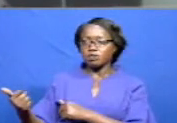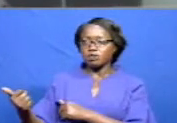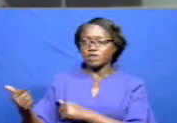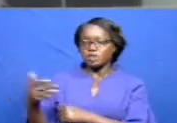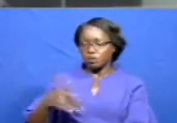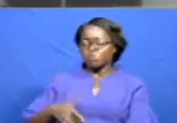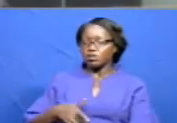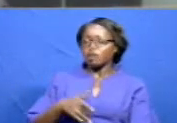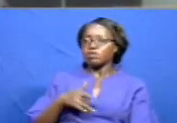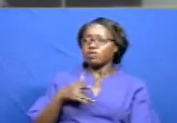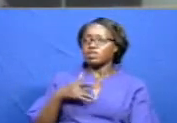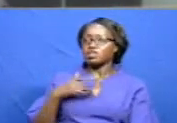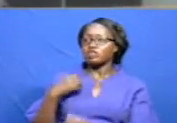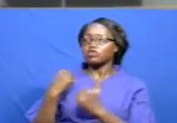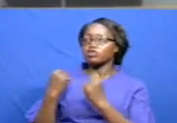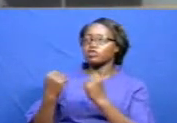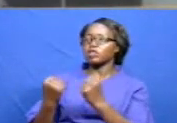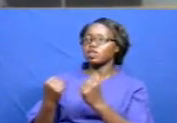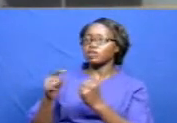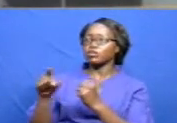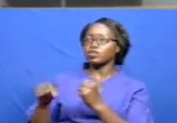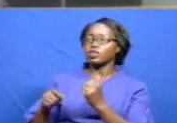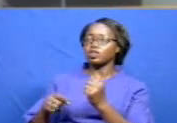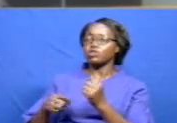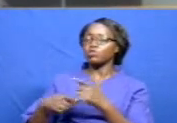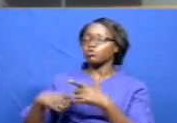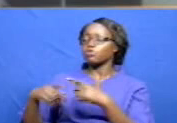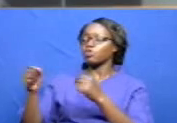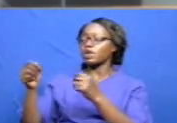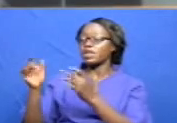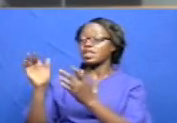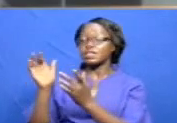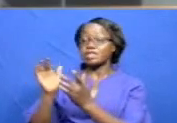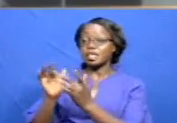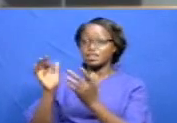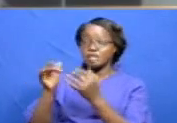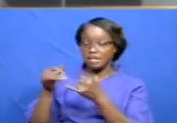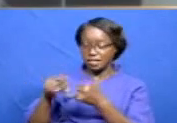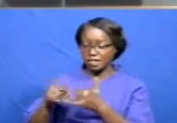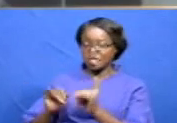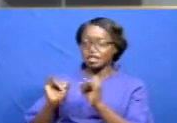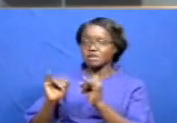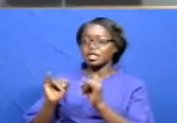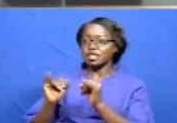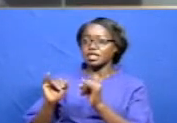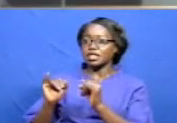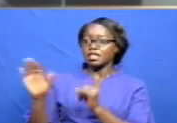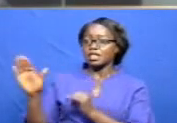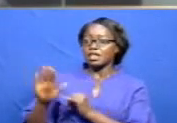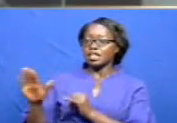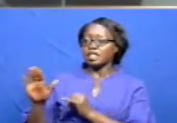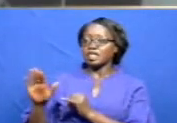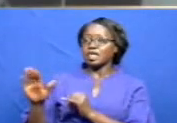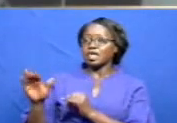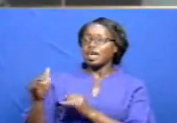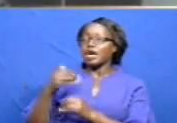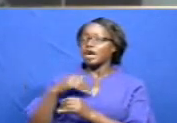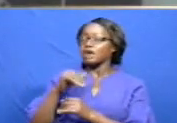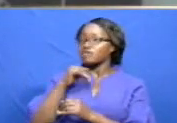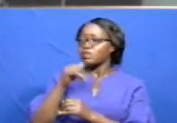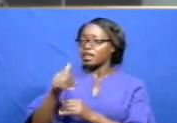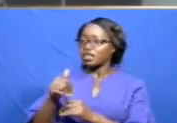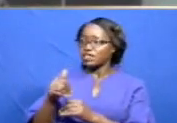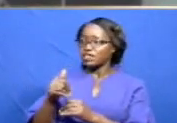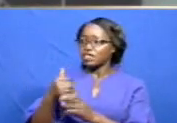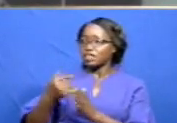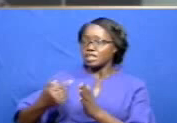felt very strongly we needed to go and test this particular service in an area that doesn't have terrestrial